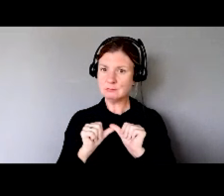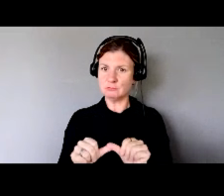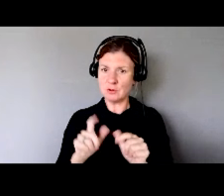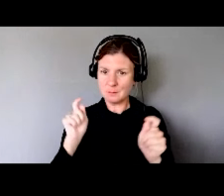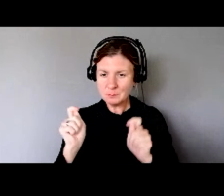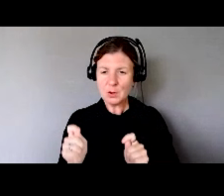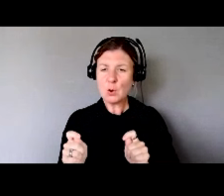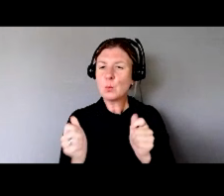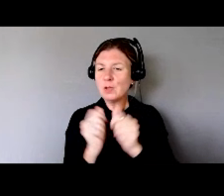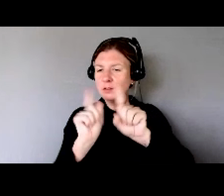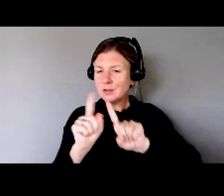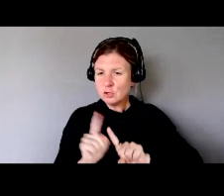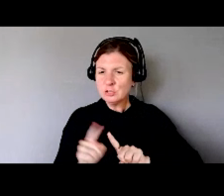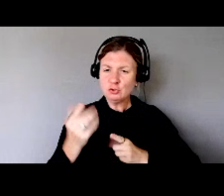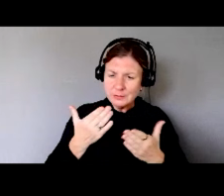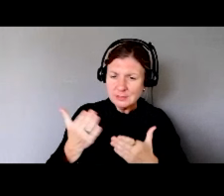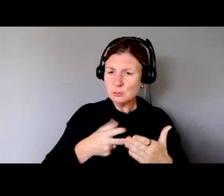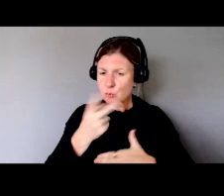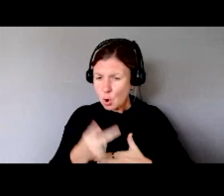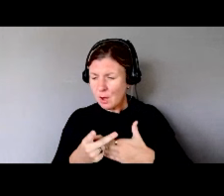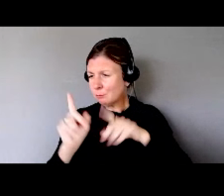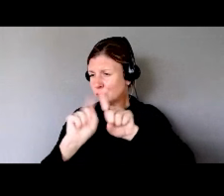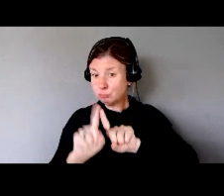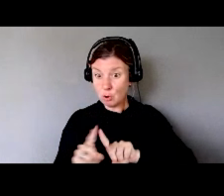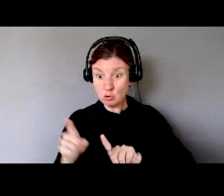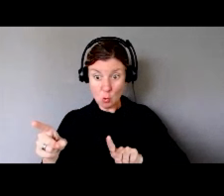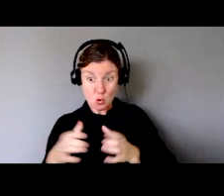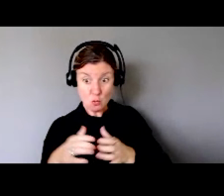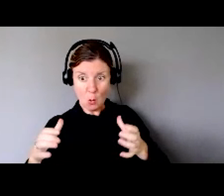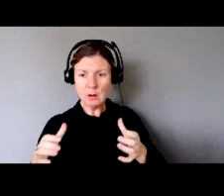and community connections develop alongside its growing population.